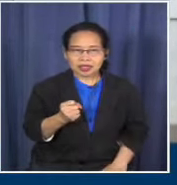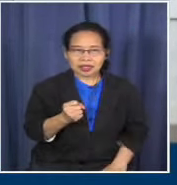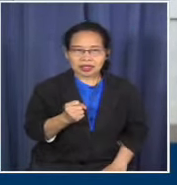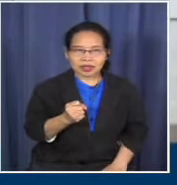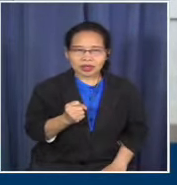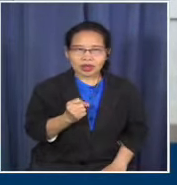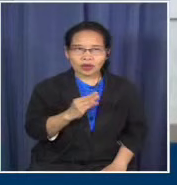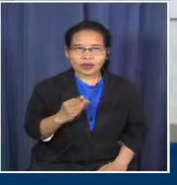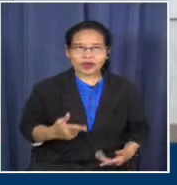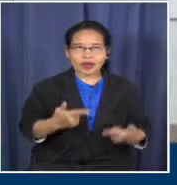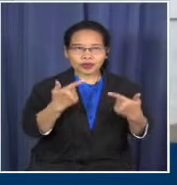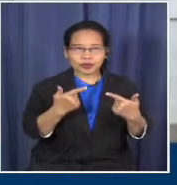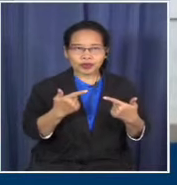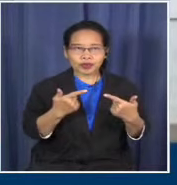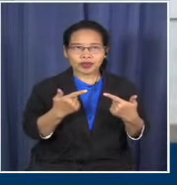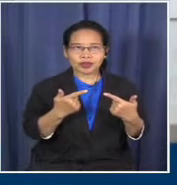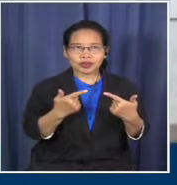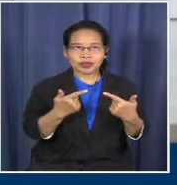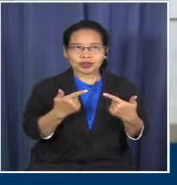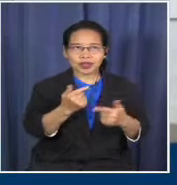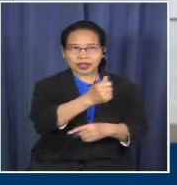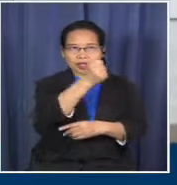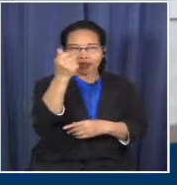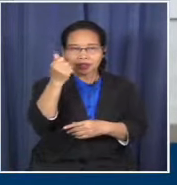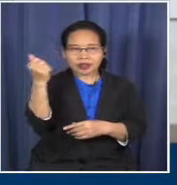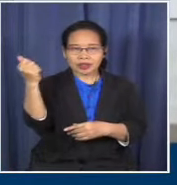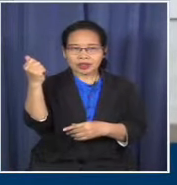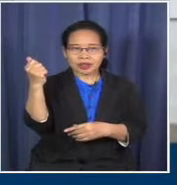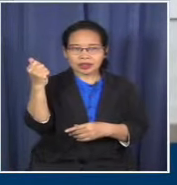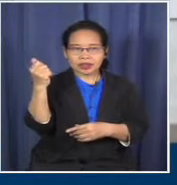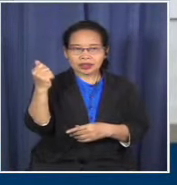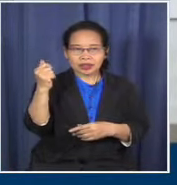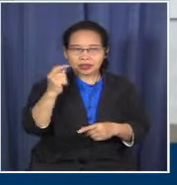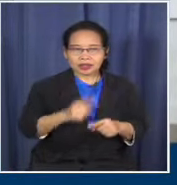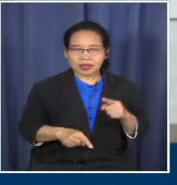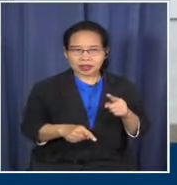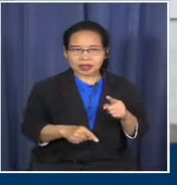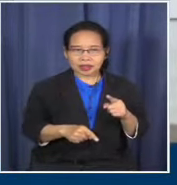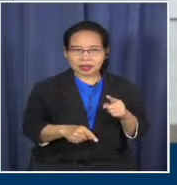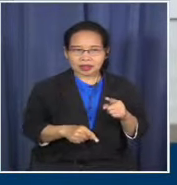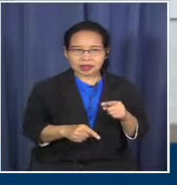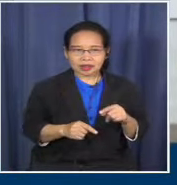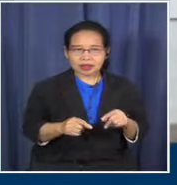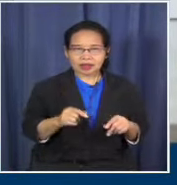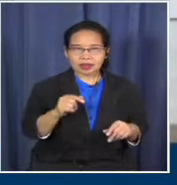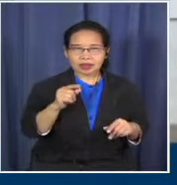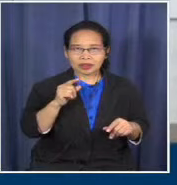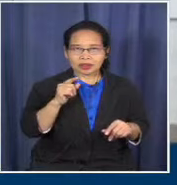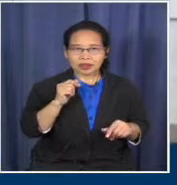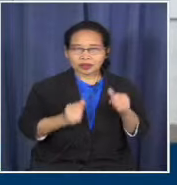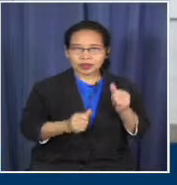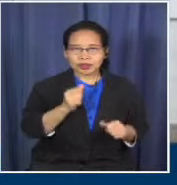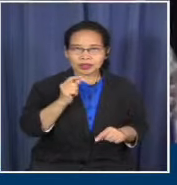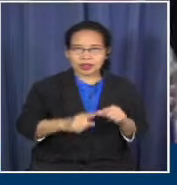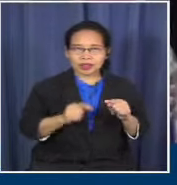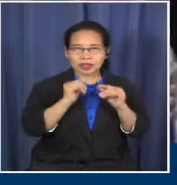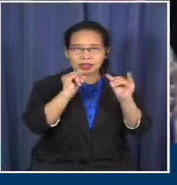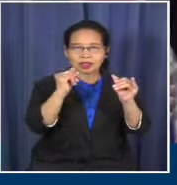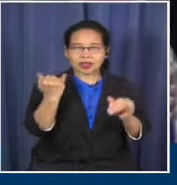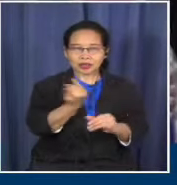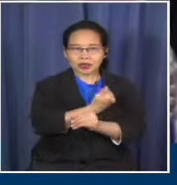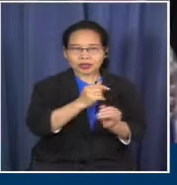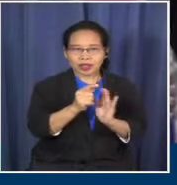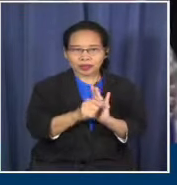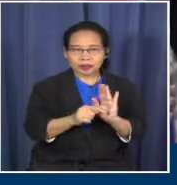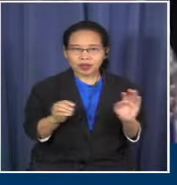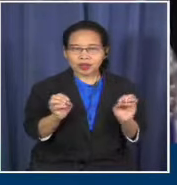breath of life, or air or gas of life. The Bible speaks the truth, which cannot be denied in